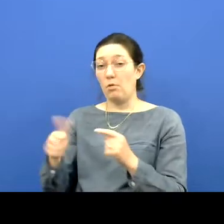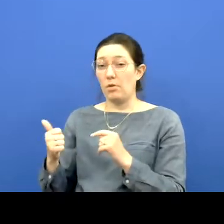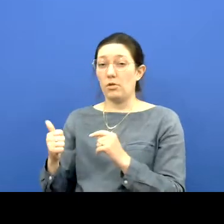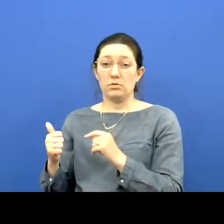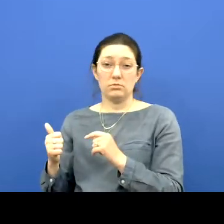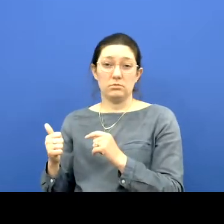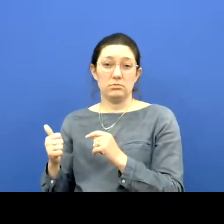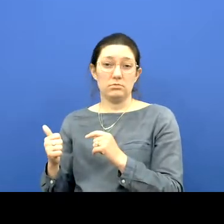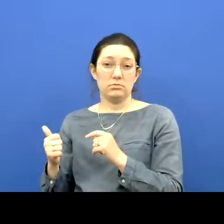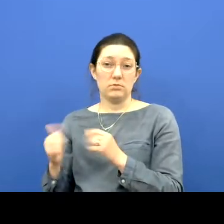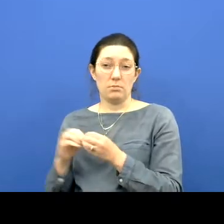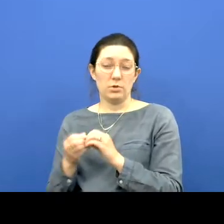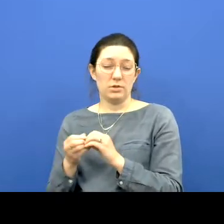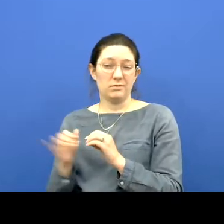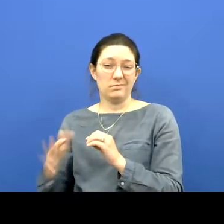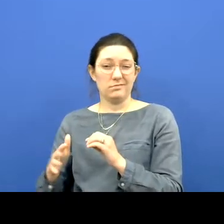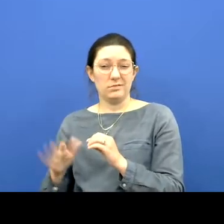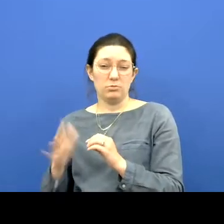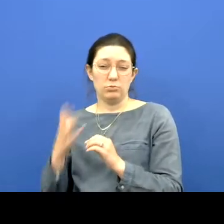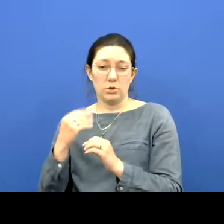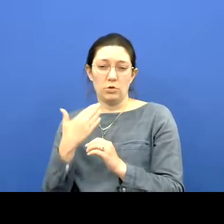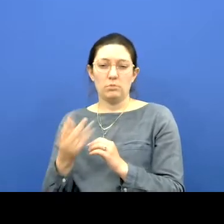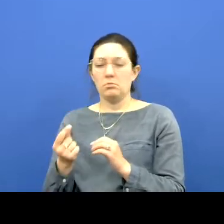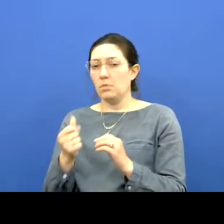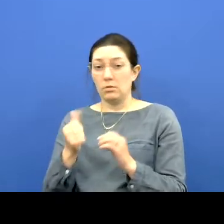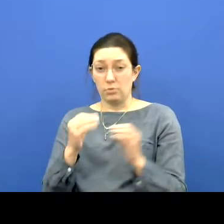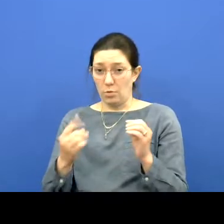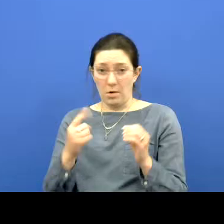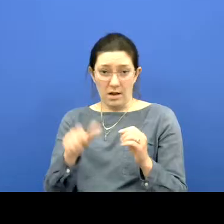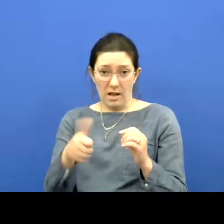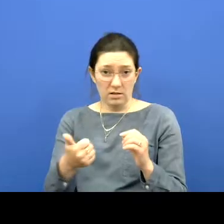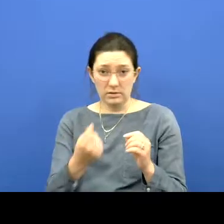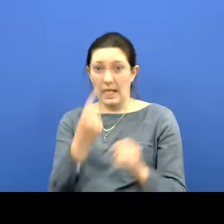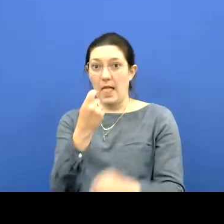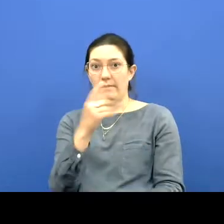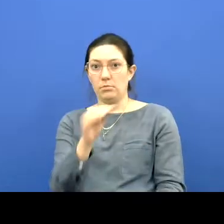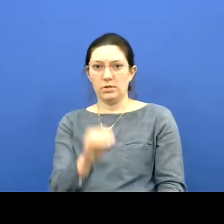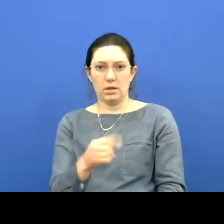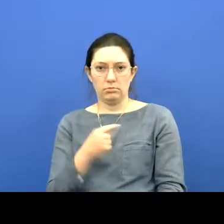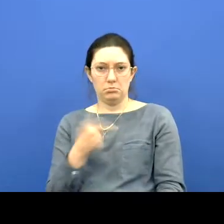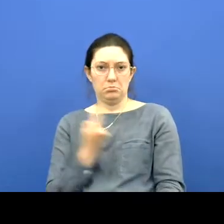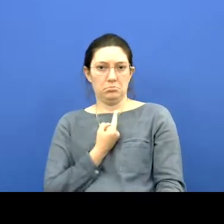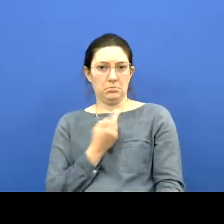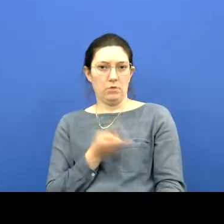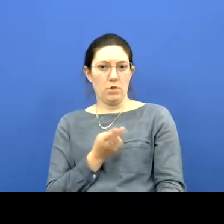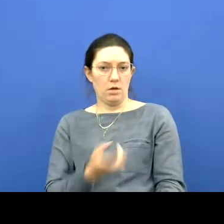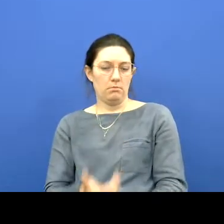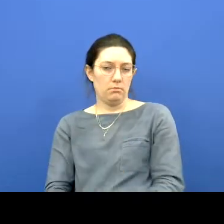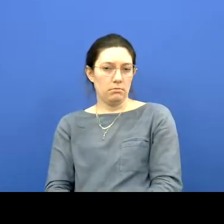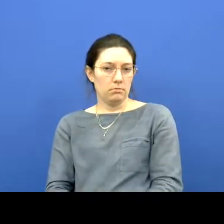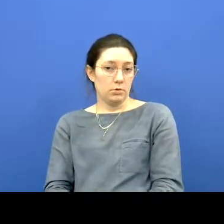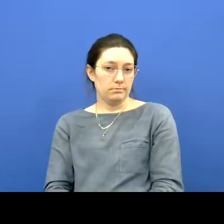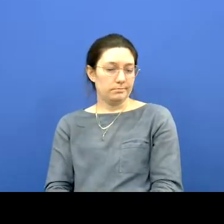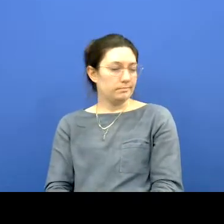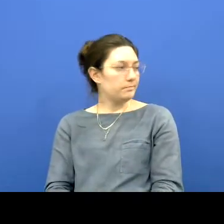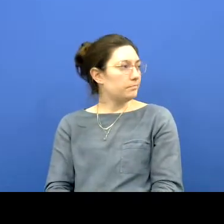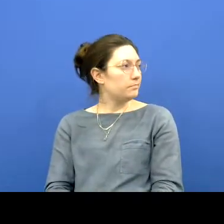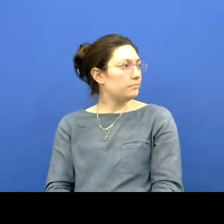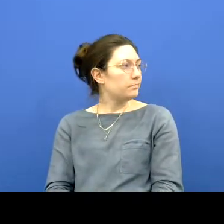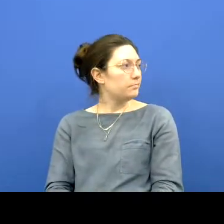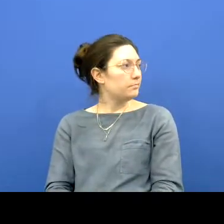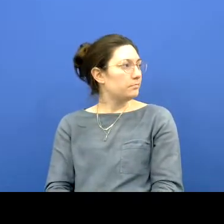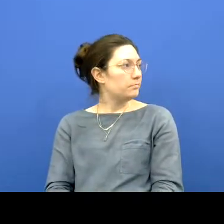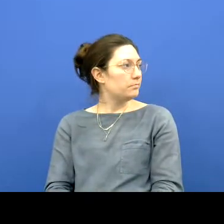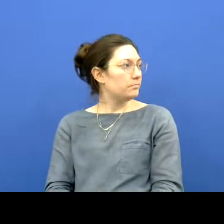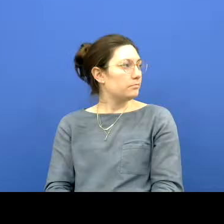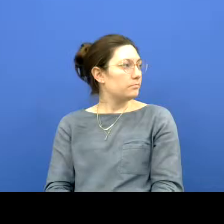numbers, that's pretty good. But no one else is in double digits. So those are what we're